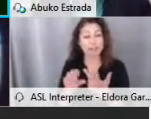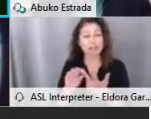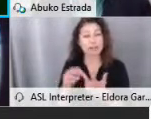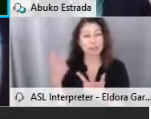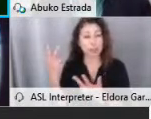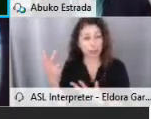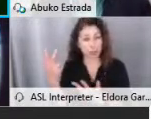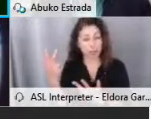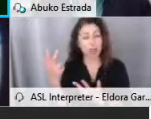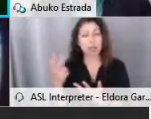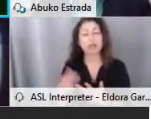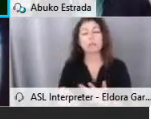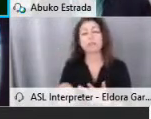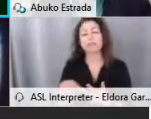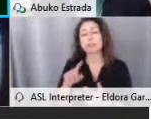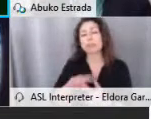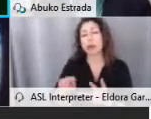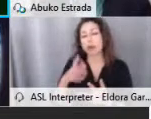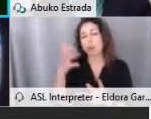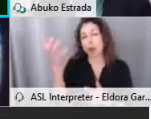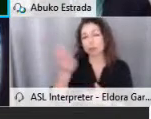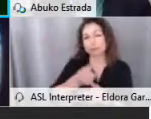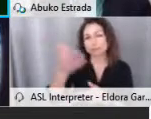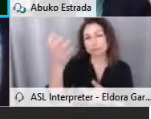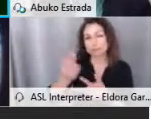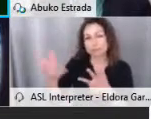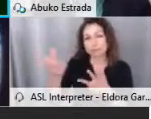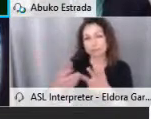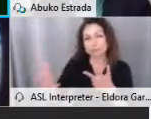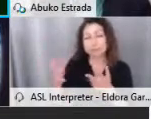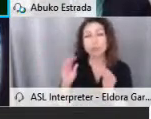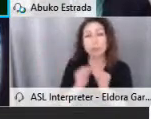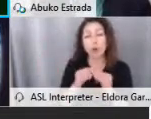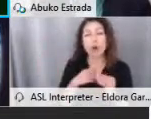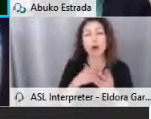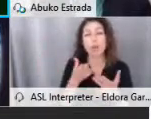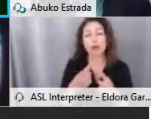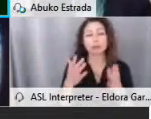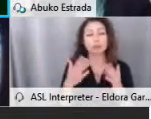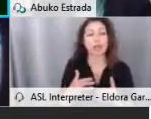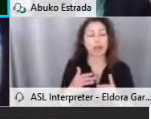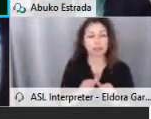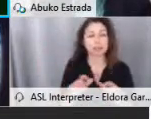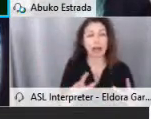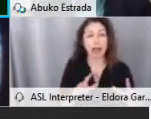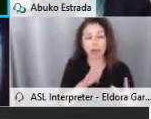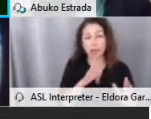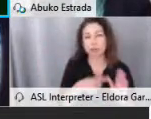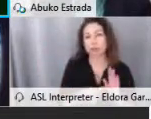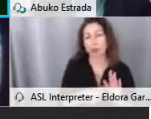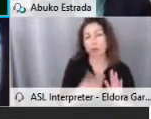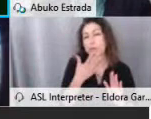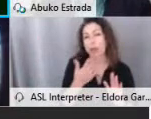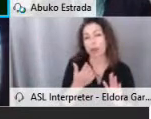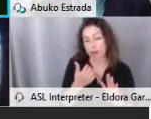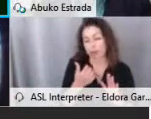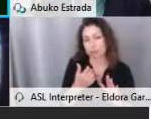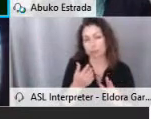3. But to explain them in greater detail, I'd like to go to the next slide